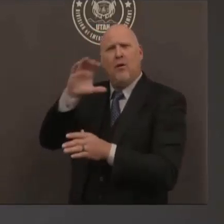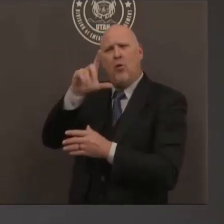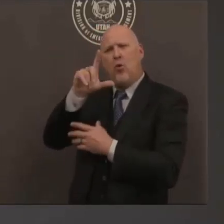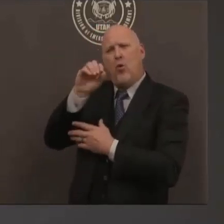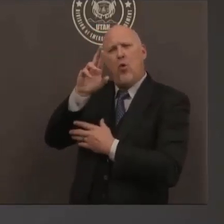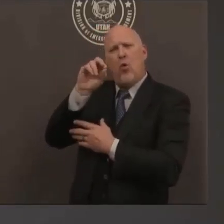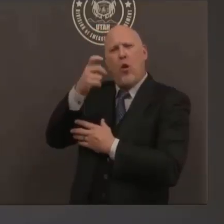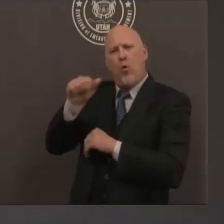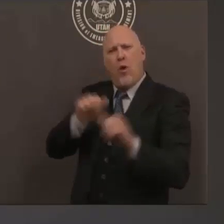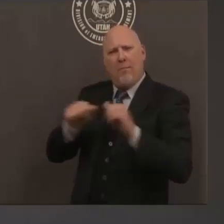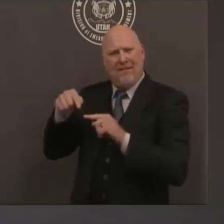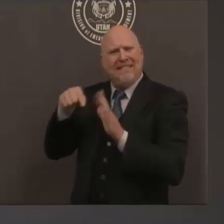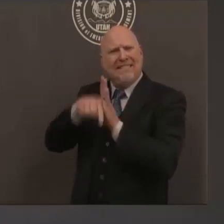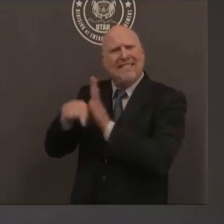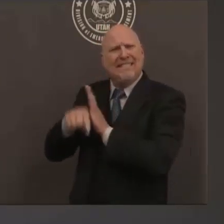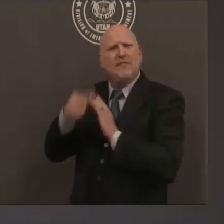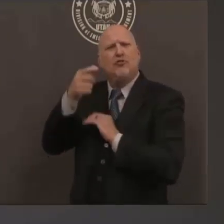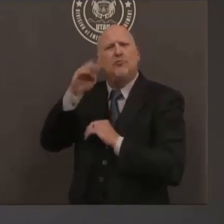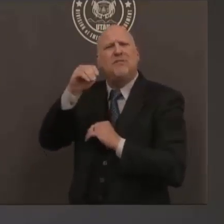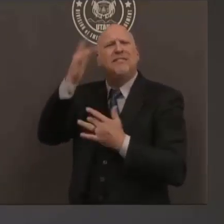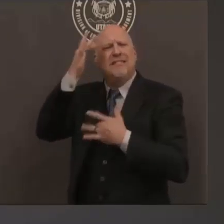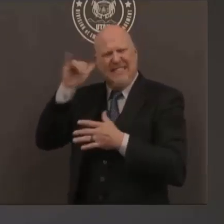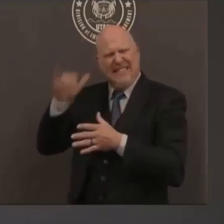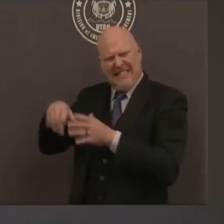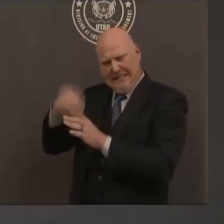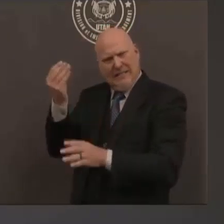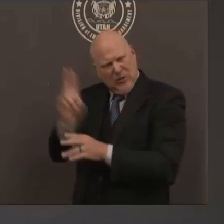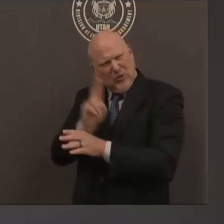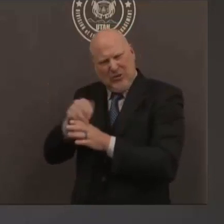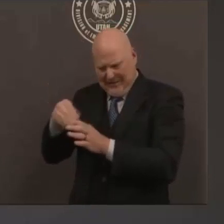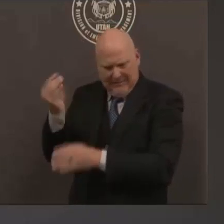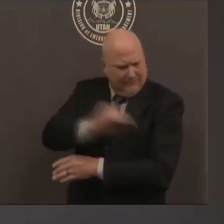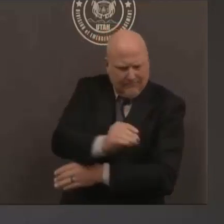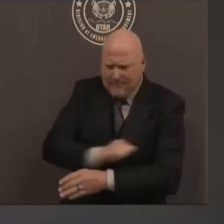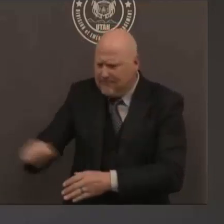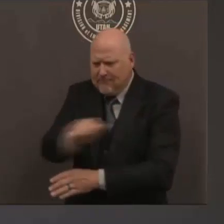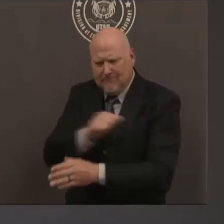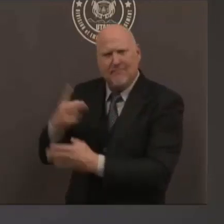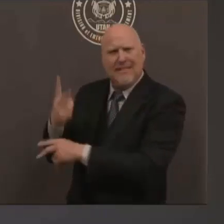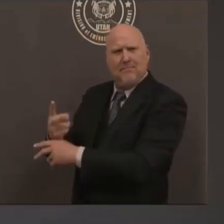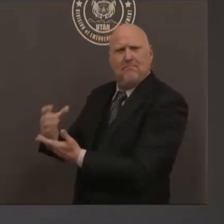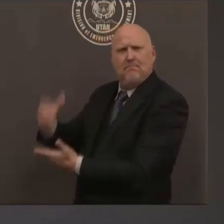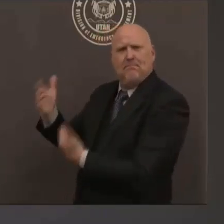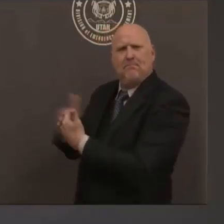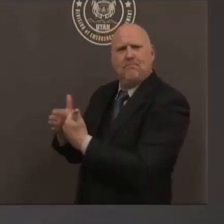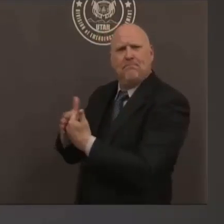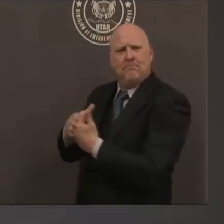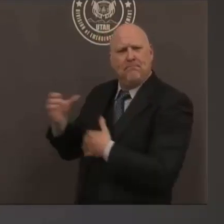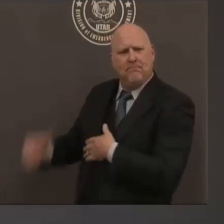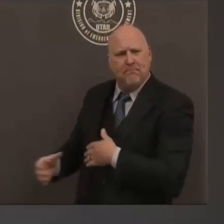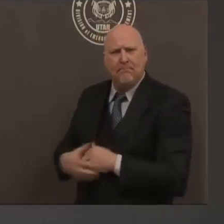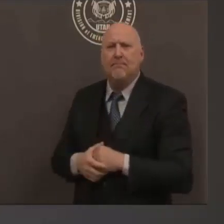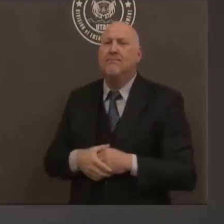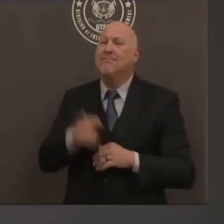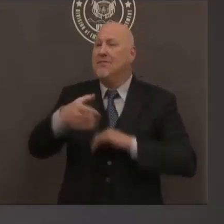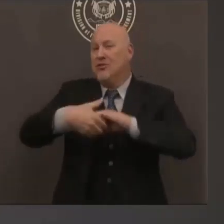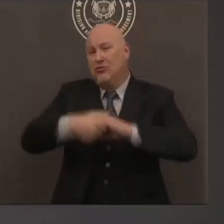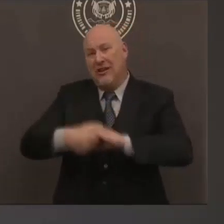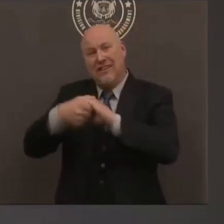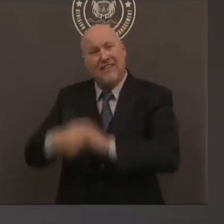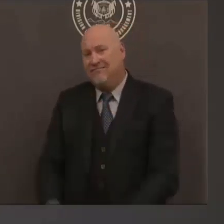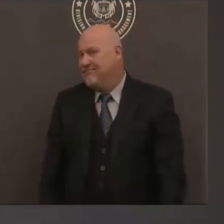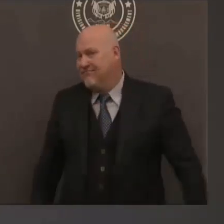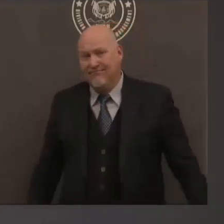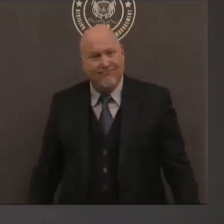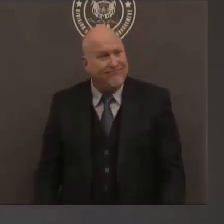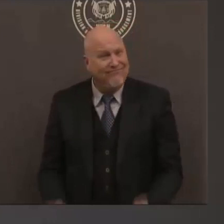should avoid touching your face and refrain from shaking hands. That's the new normal for right now. Now, we'll be living with